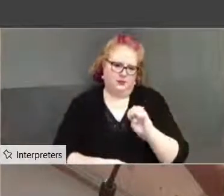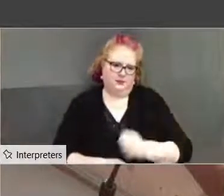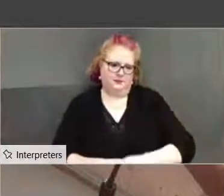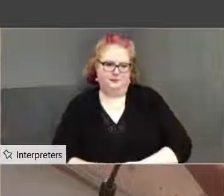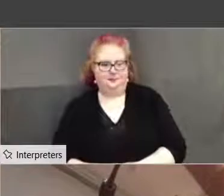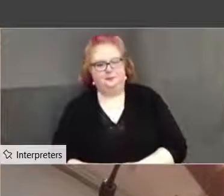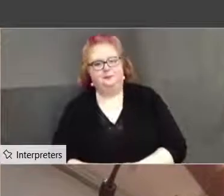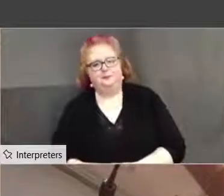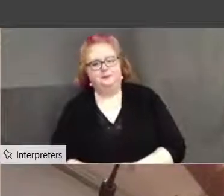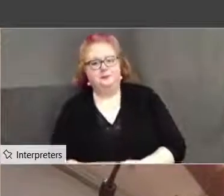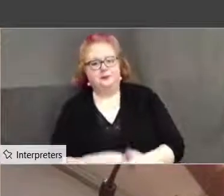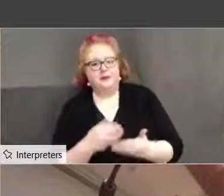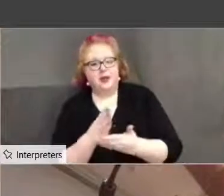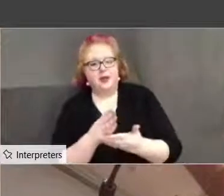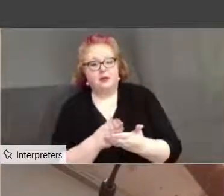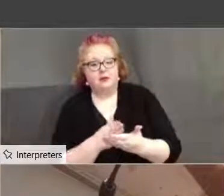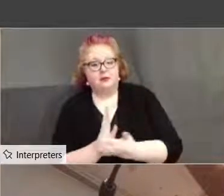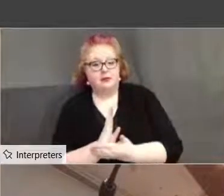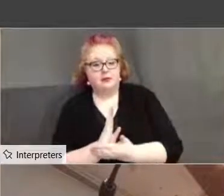All right. Any more?